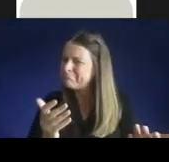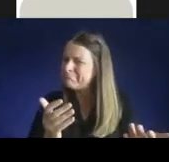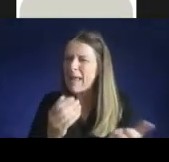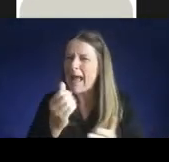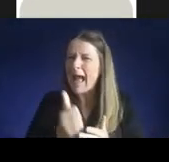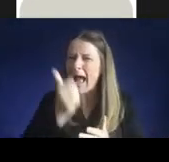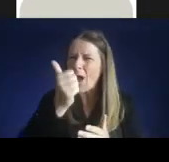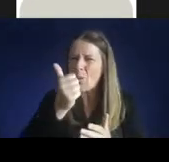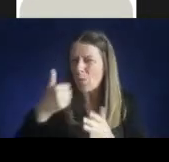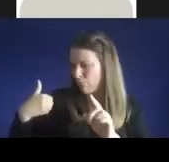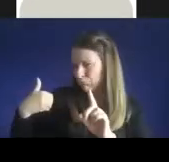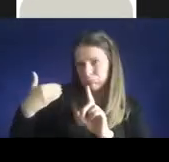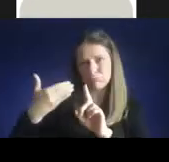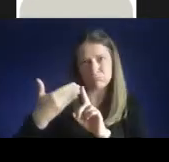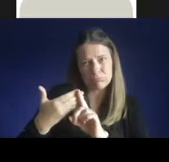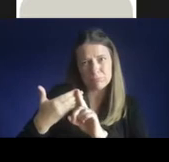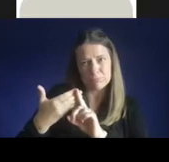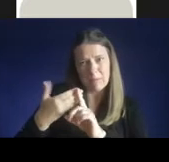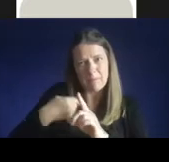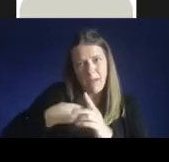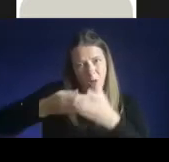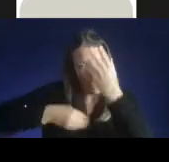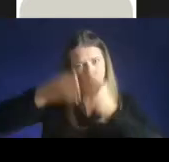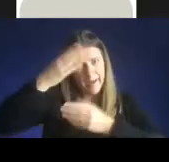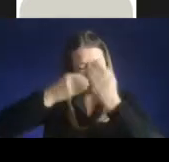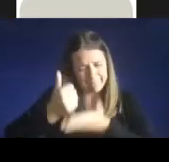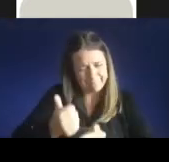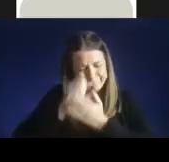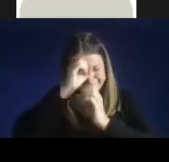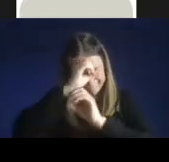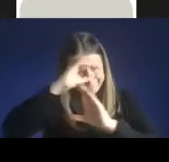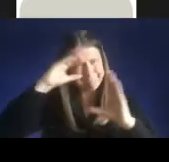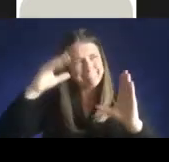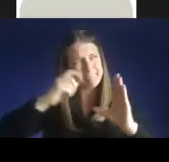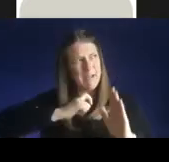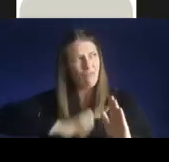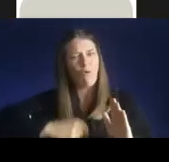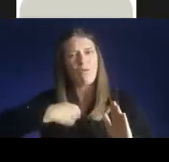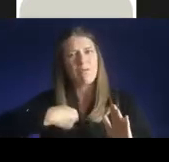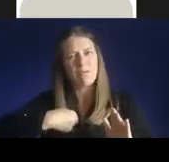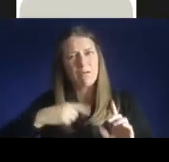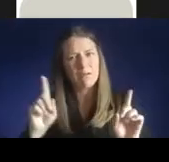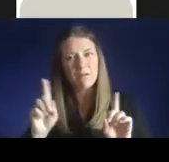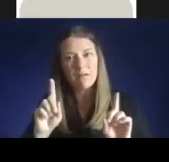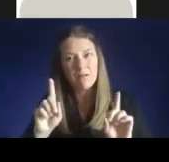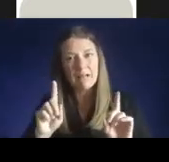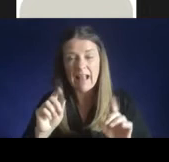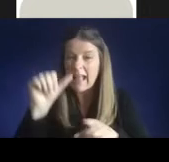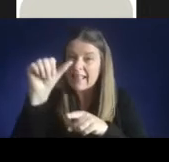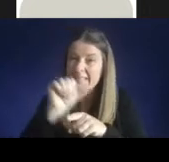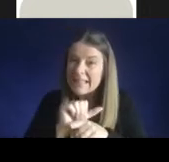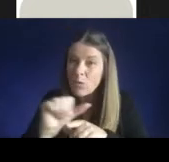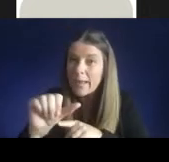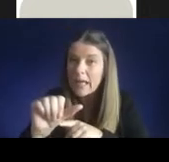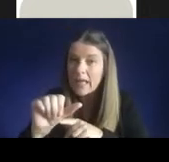weeks influences our role as artists. And in my sixth week, this research continued, looking